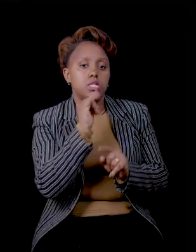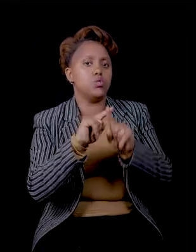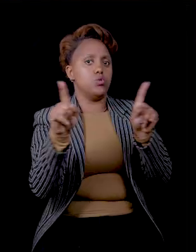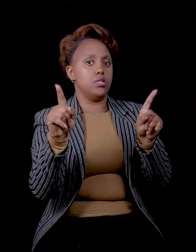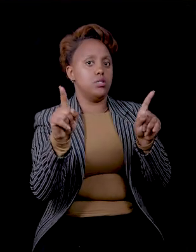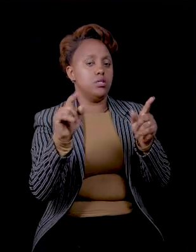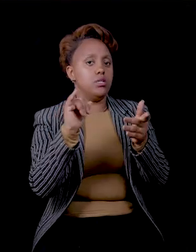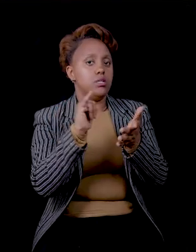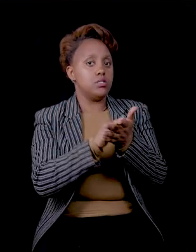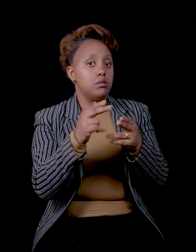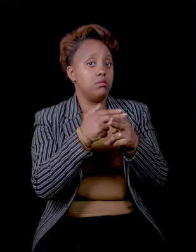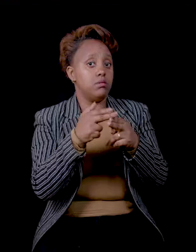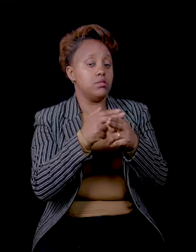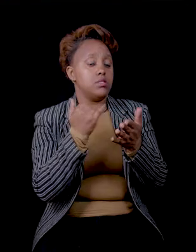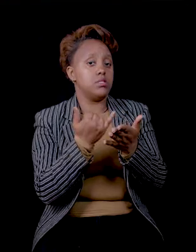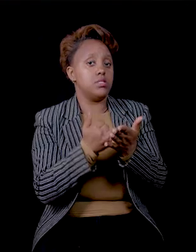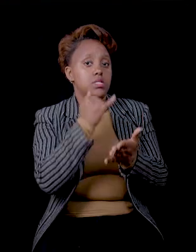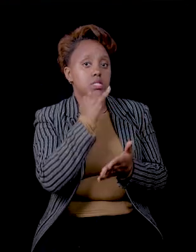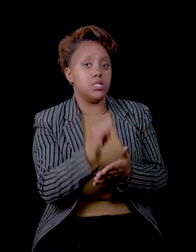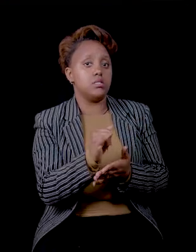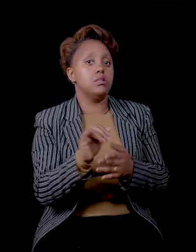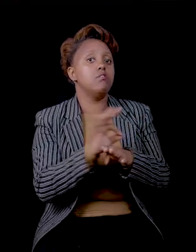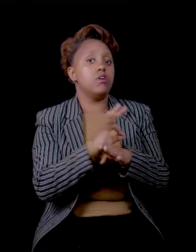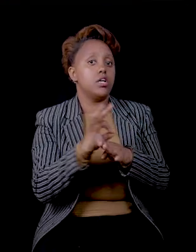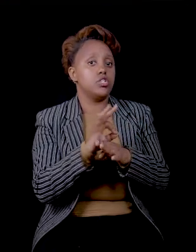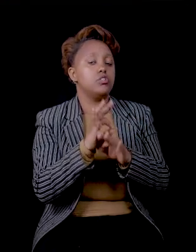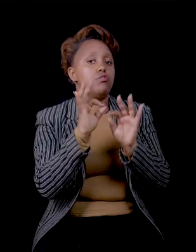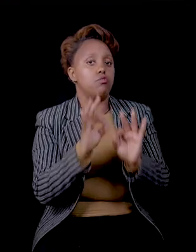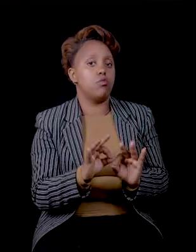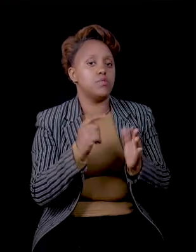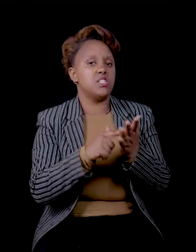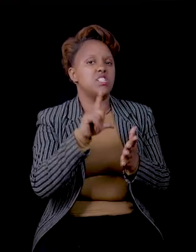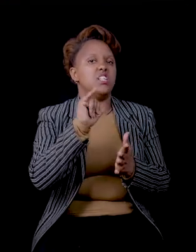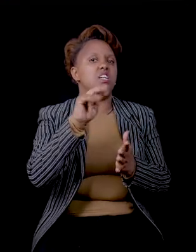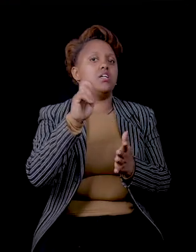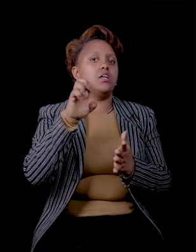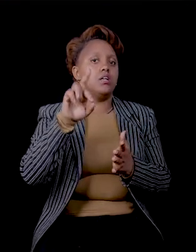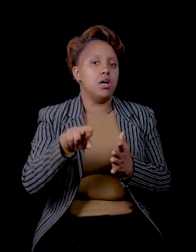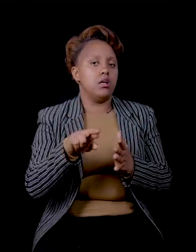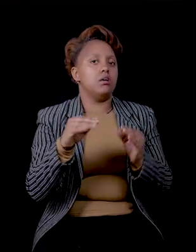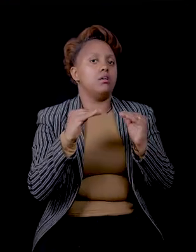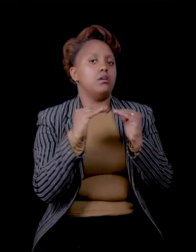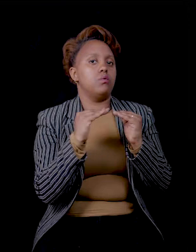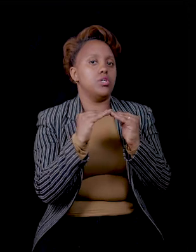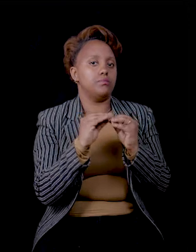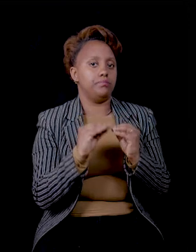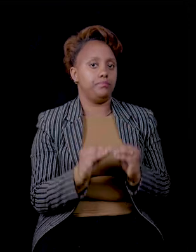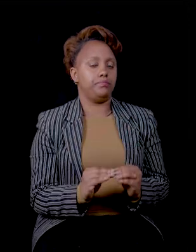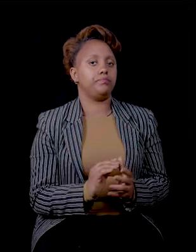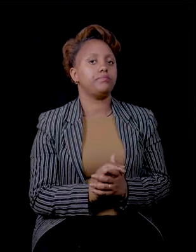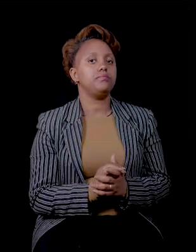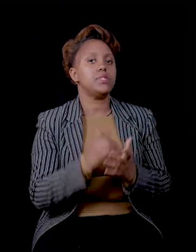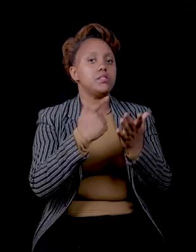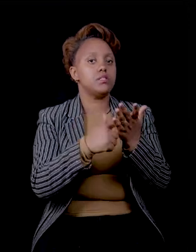is unique. Therefore, this is a function. Form of equations, we call it the linear equation. If we see f of x